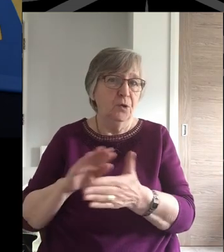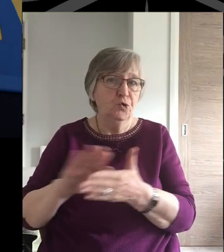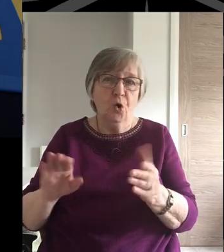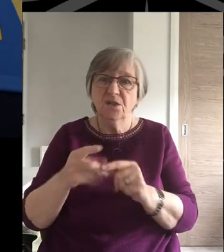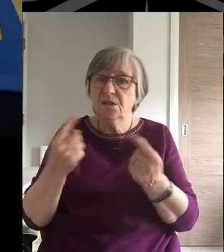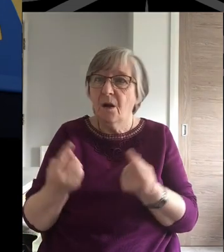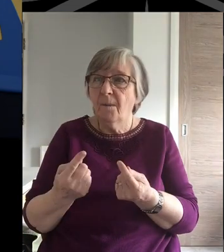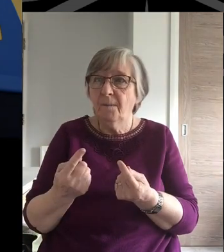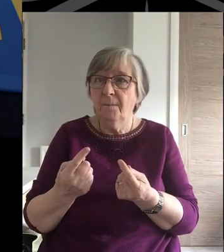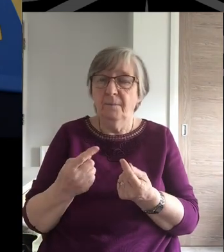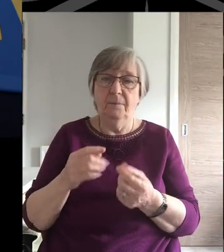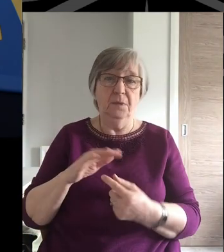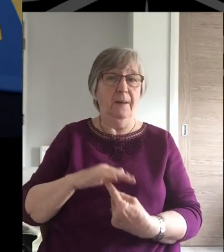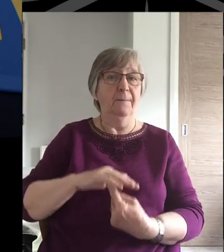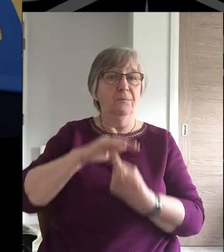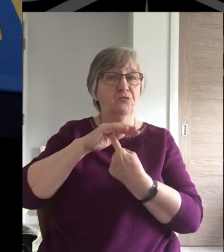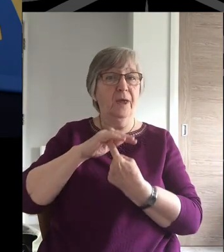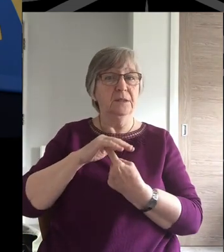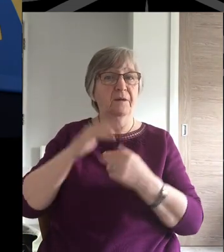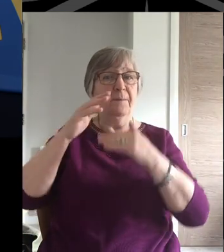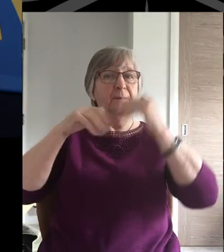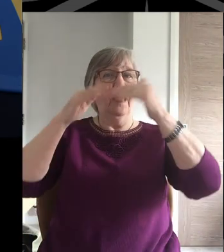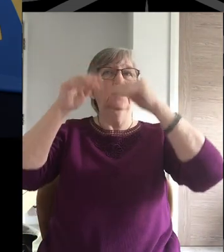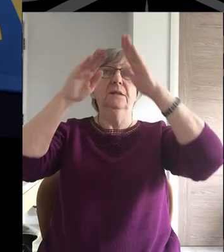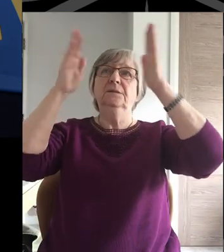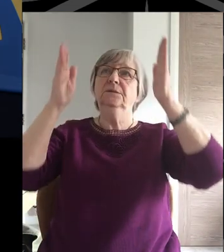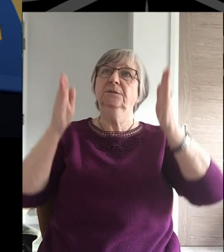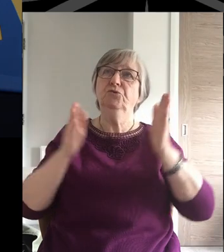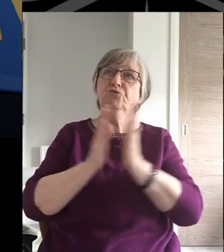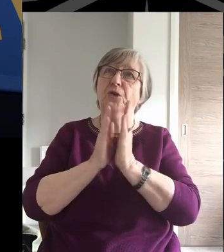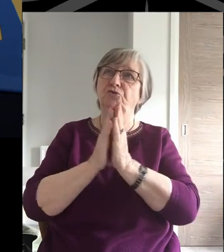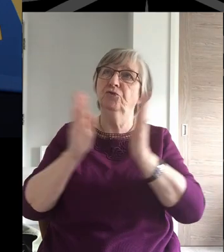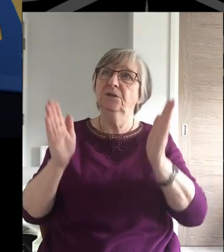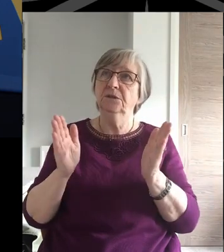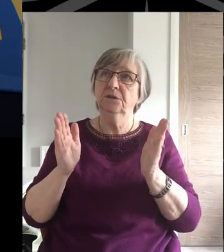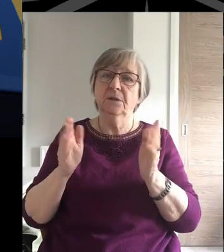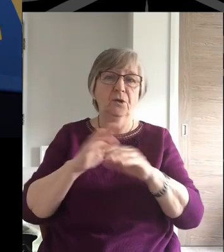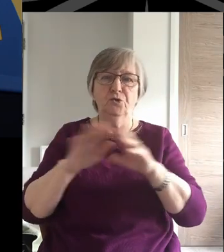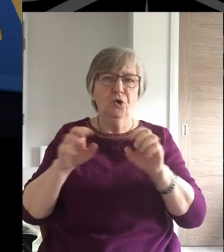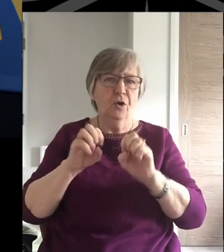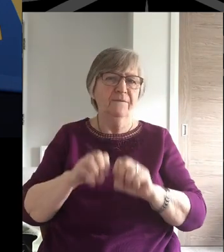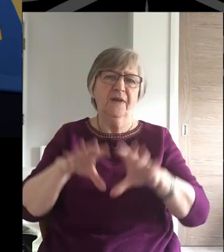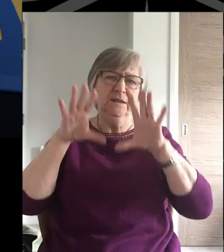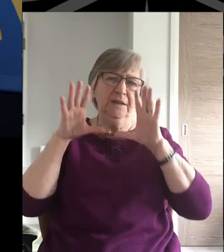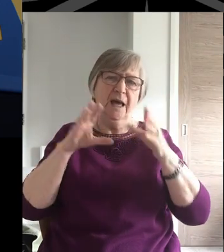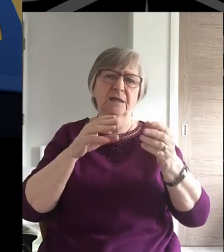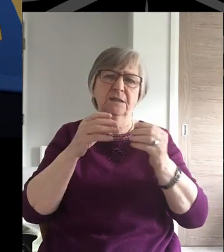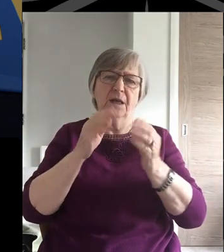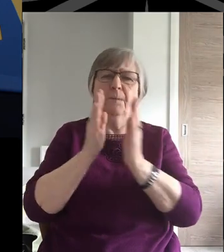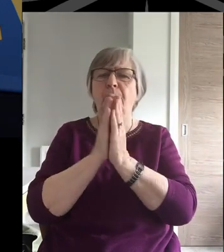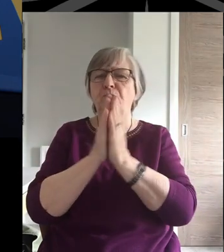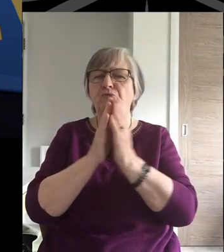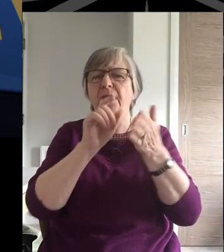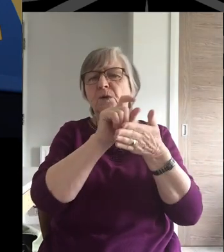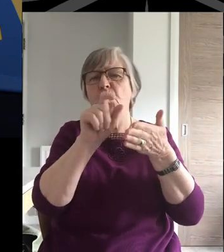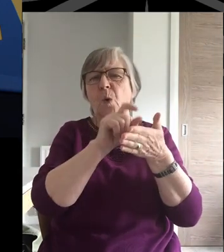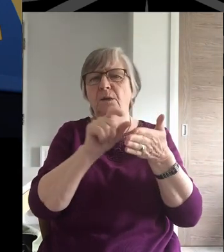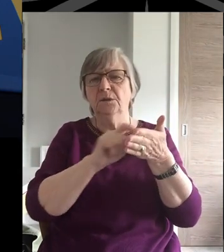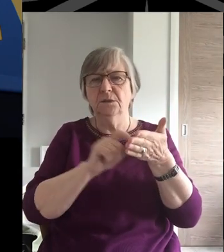Not some impressive buildings. Not some fantastic liturgy that's a real